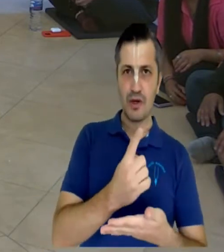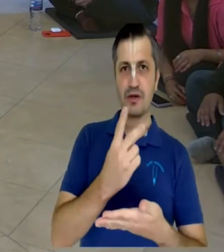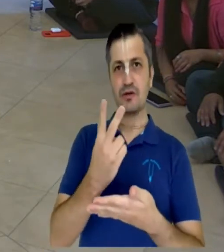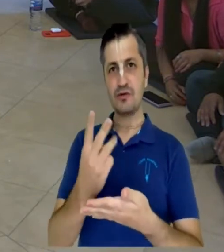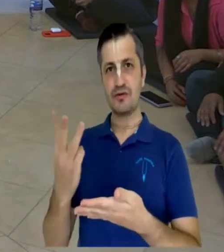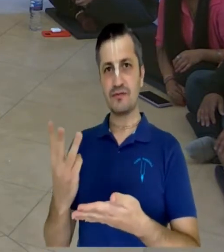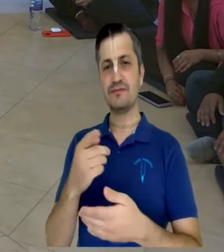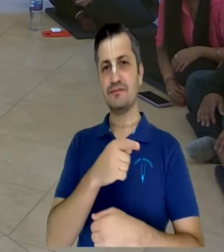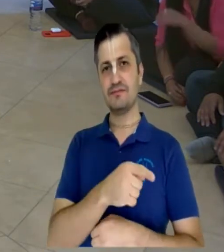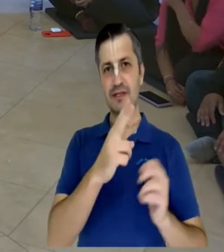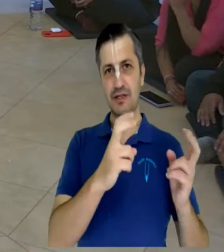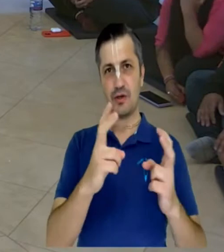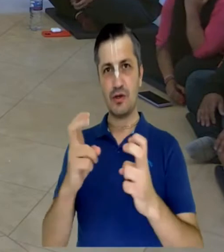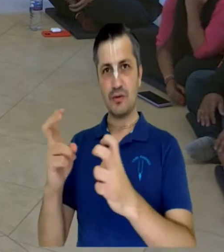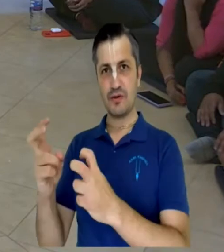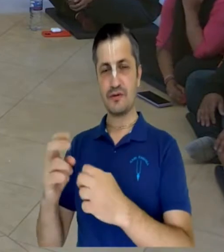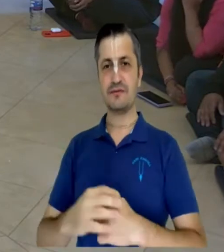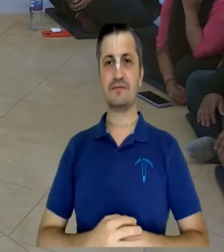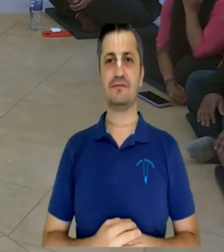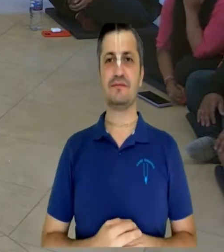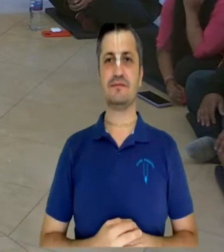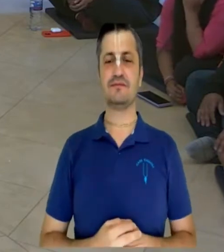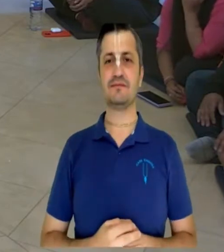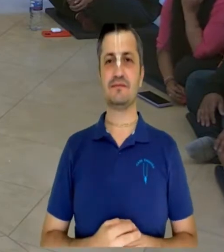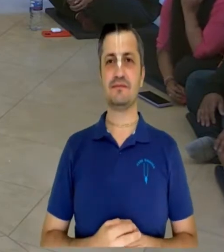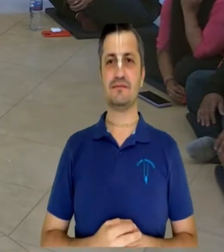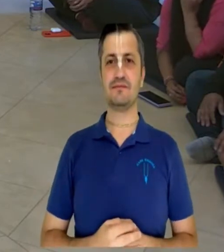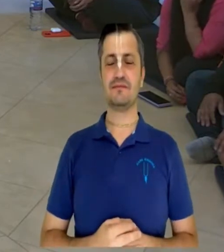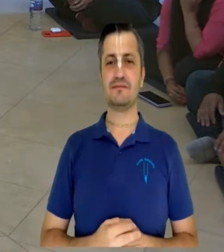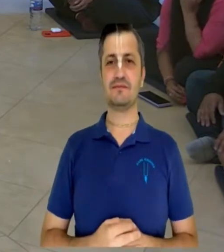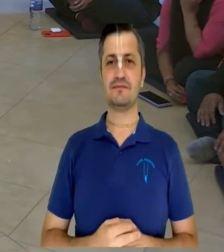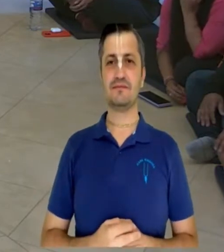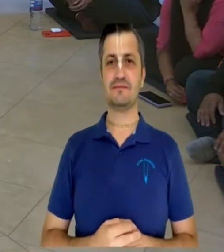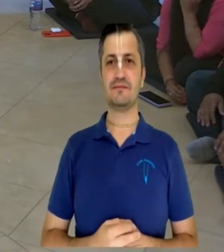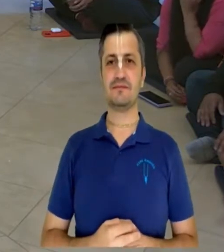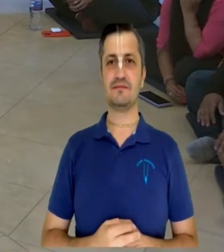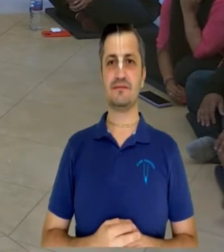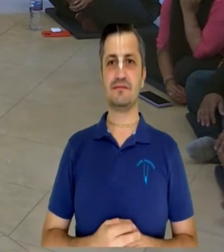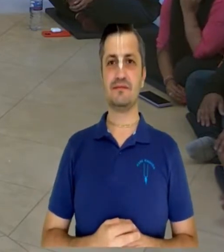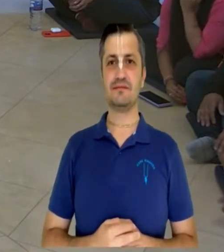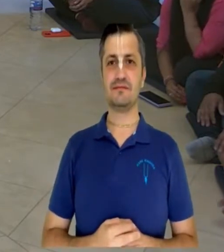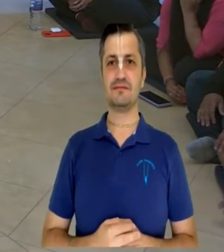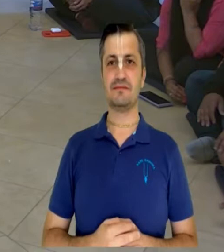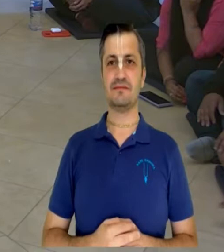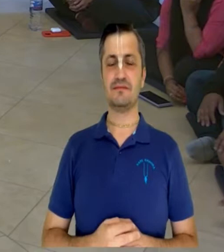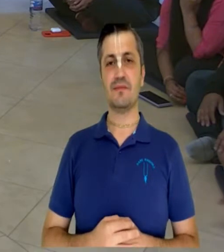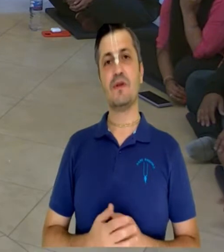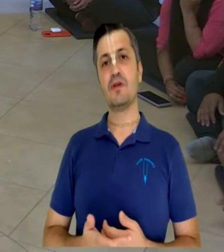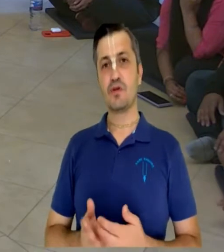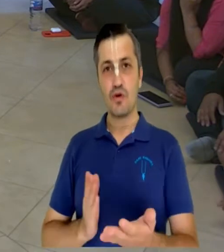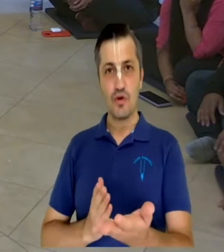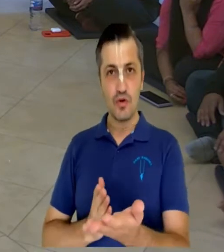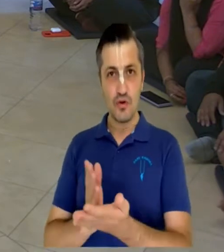But throughout all of the chapters, Krishna explains the ultimate conclusion